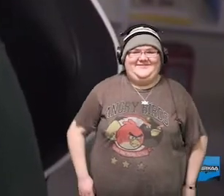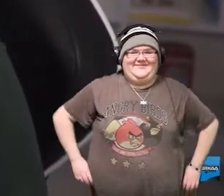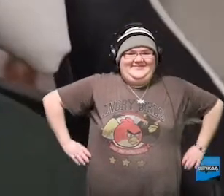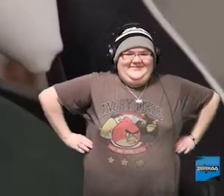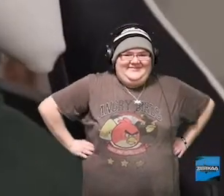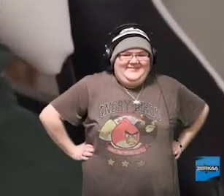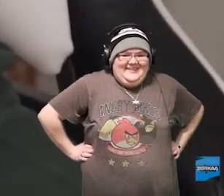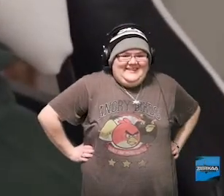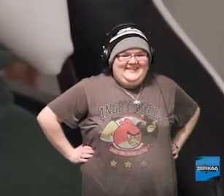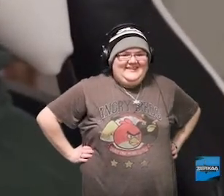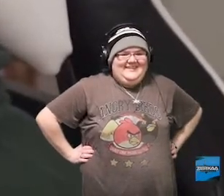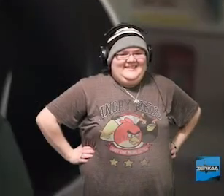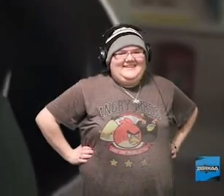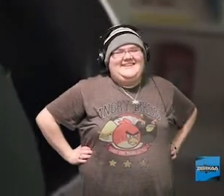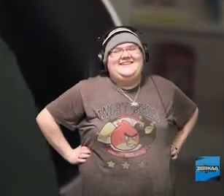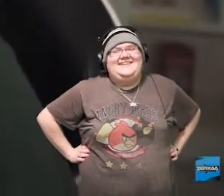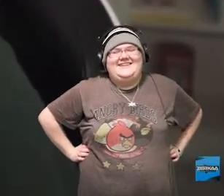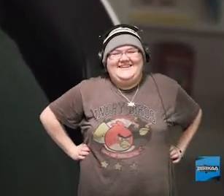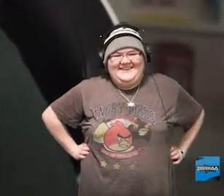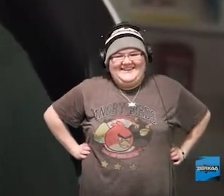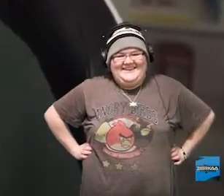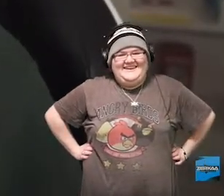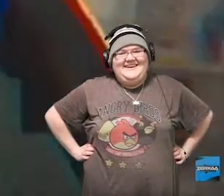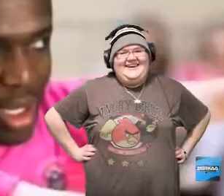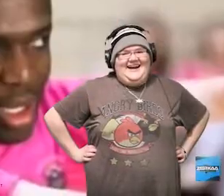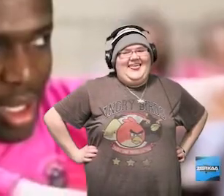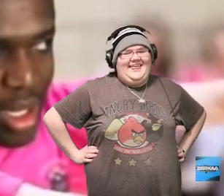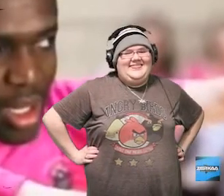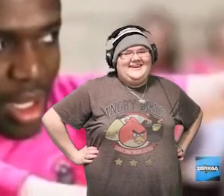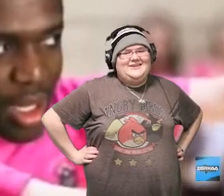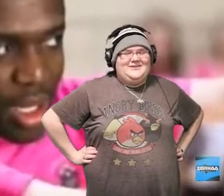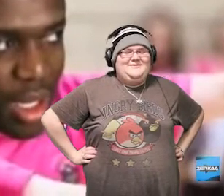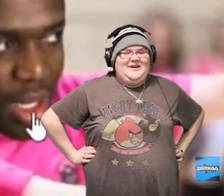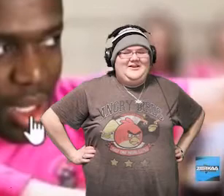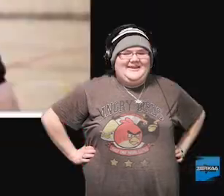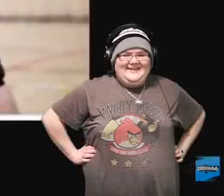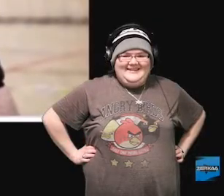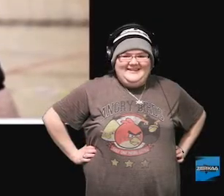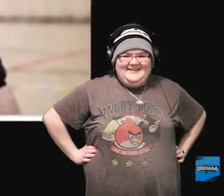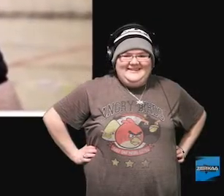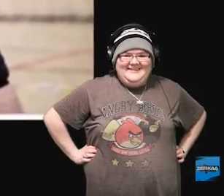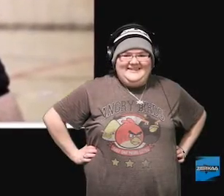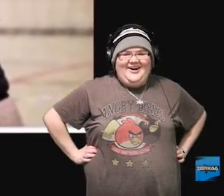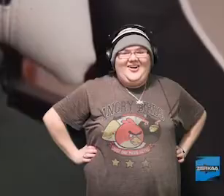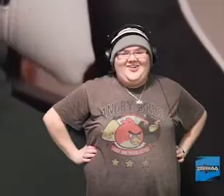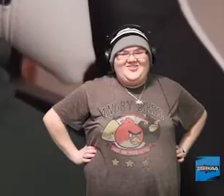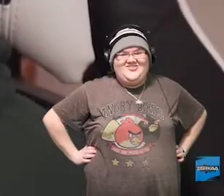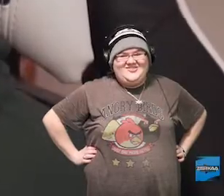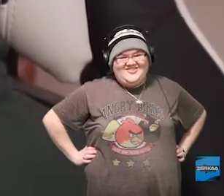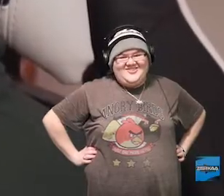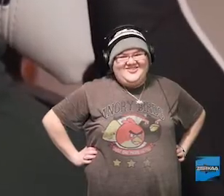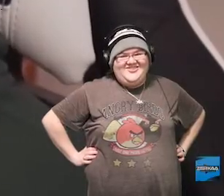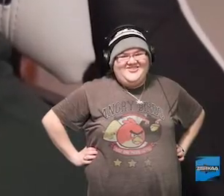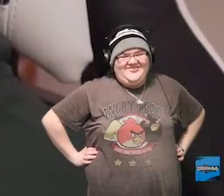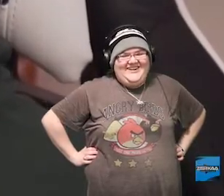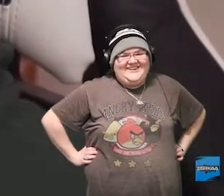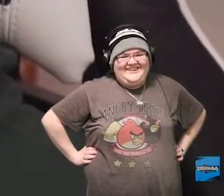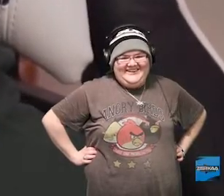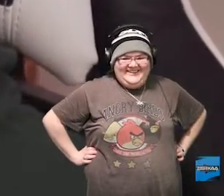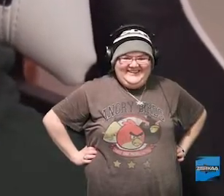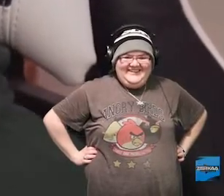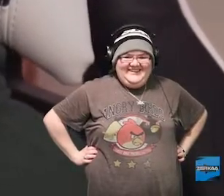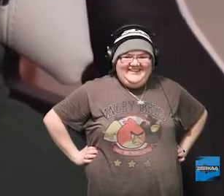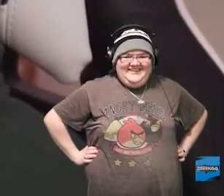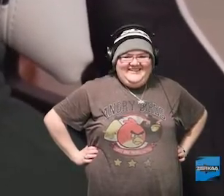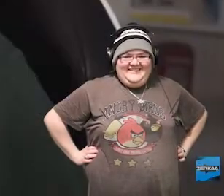3 days younger. That guy is old too. I will not have this anymore. Play dodgeball in a more exciting video. Oh. Could be a dub, could be a banger. Oh my